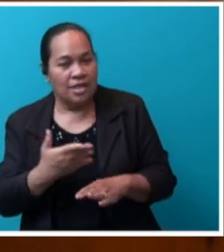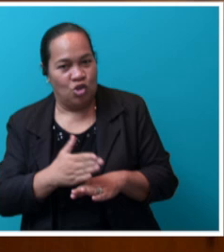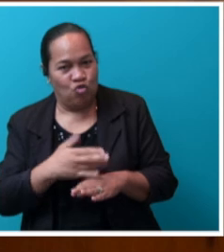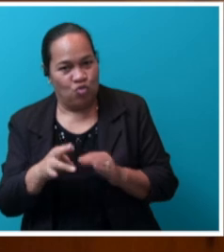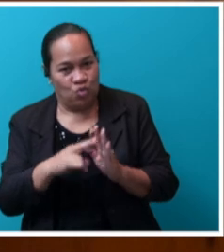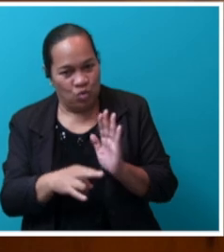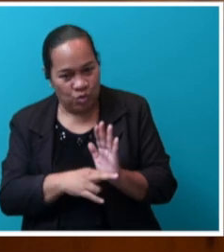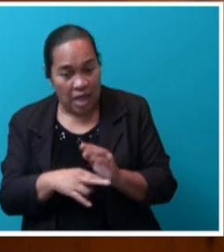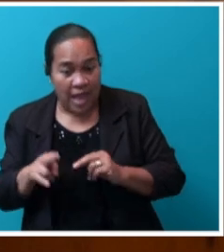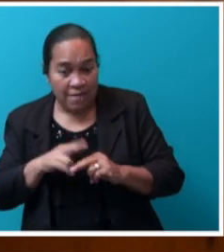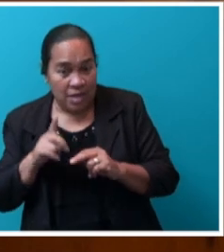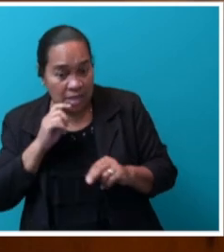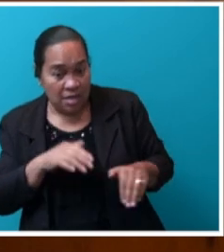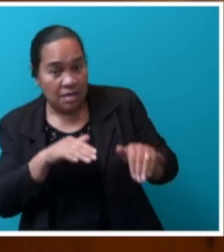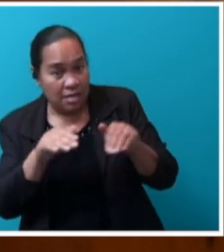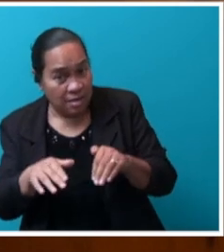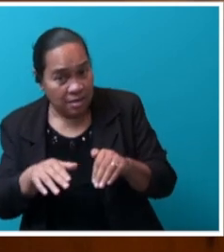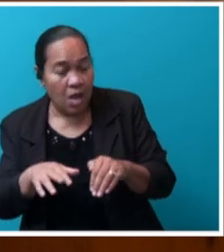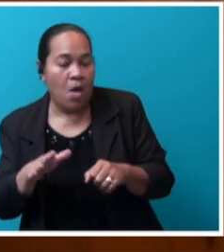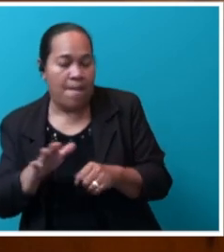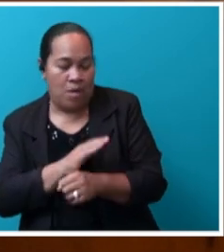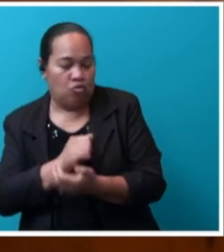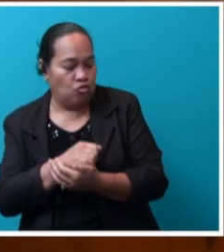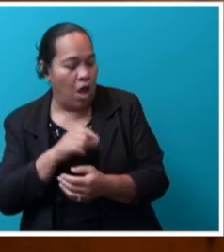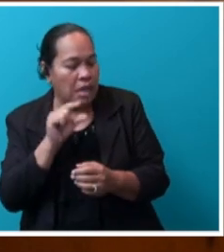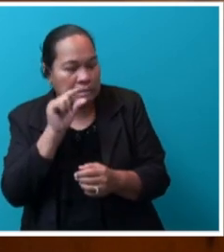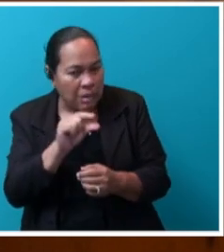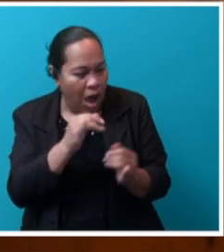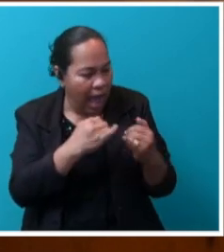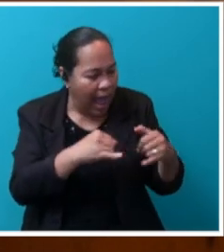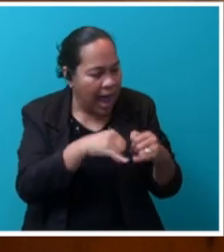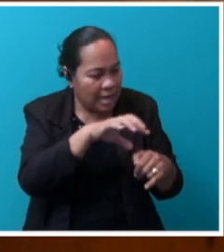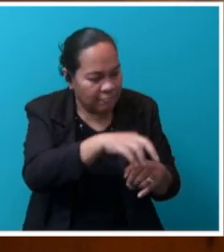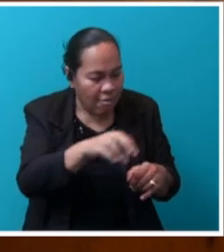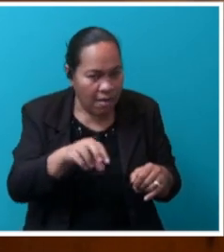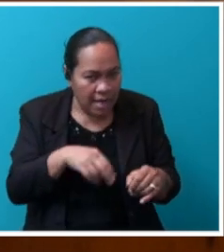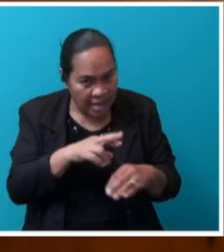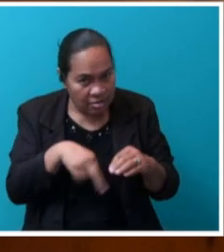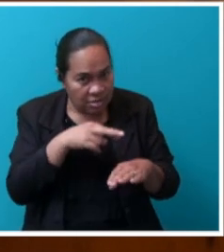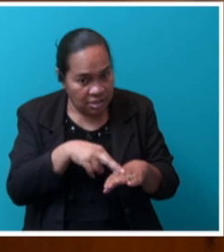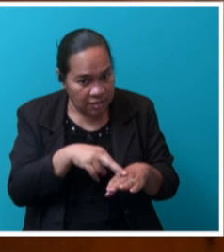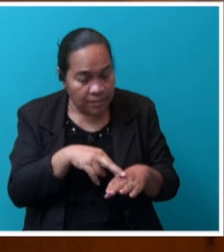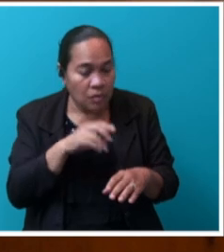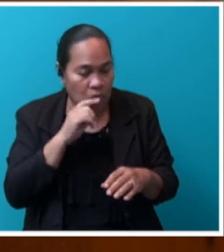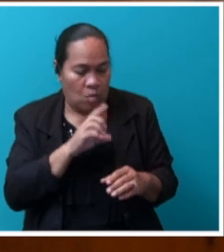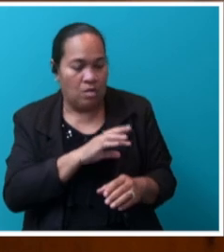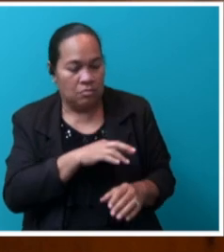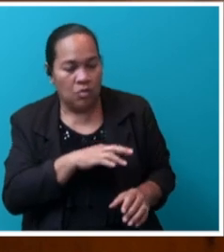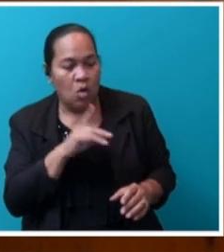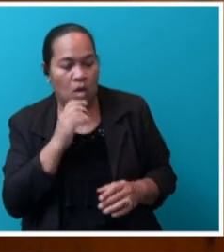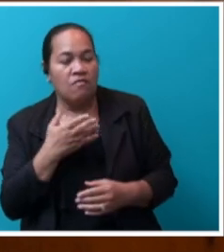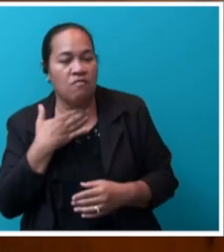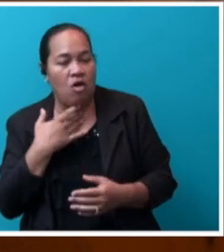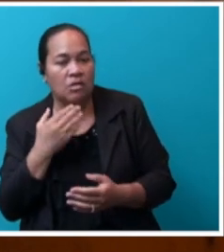will ensure that the interests of small island economies are well represented in the global community as the